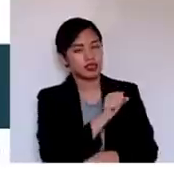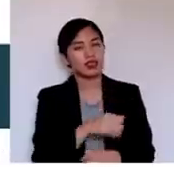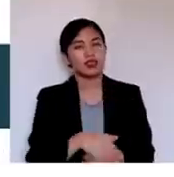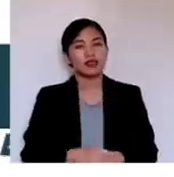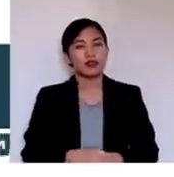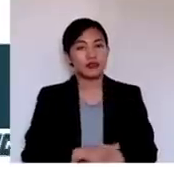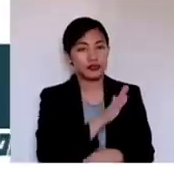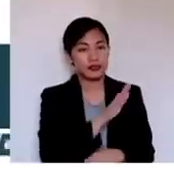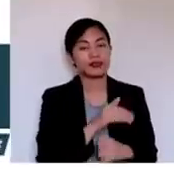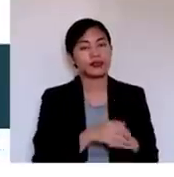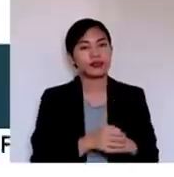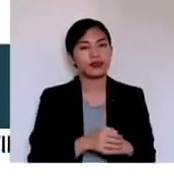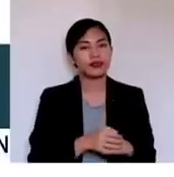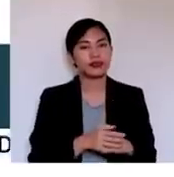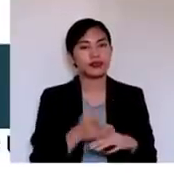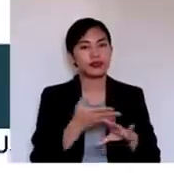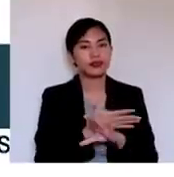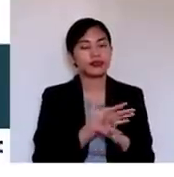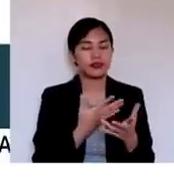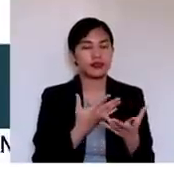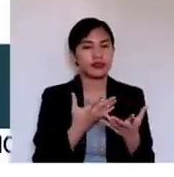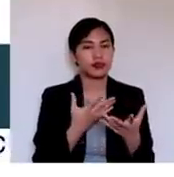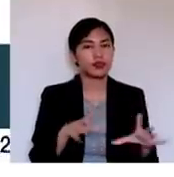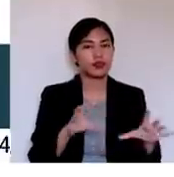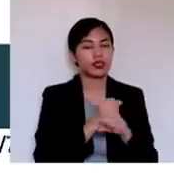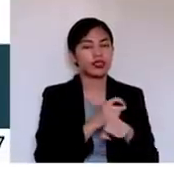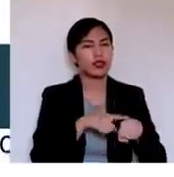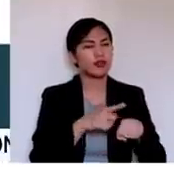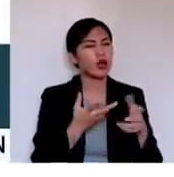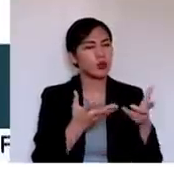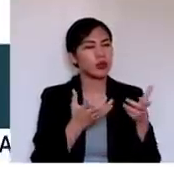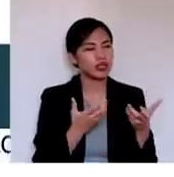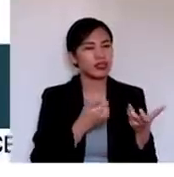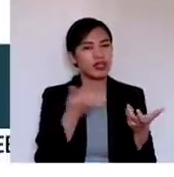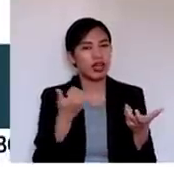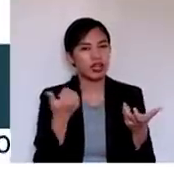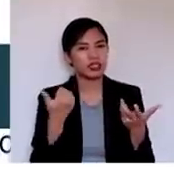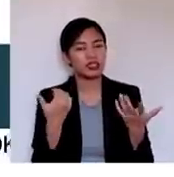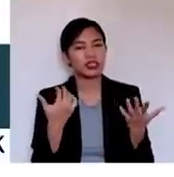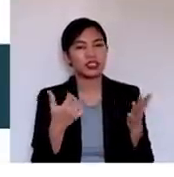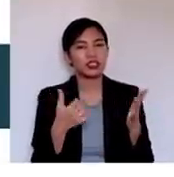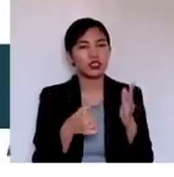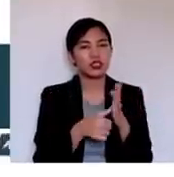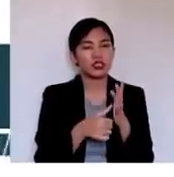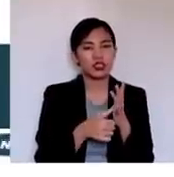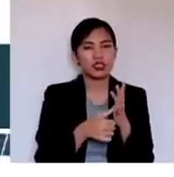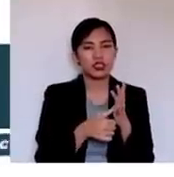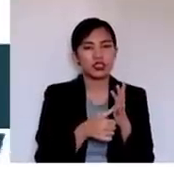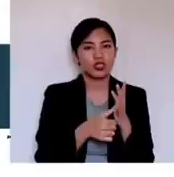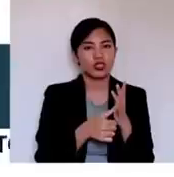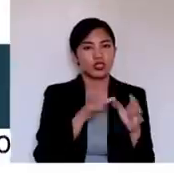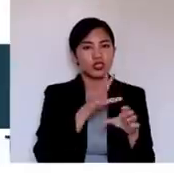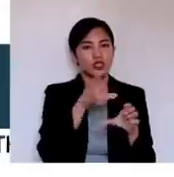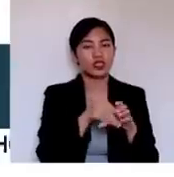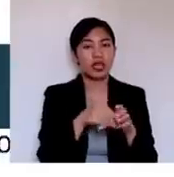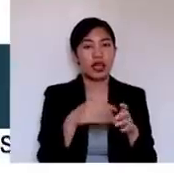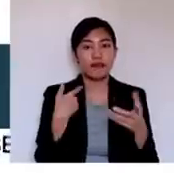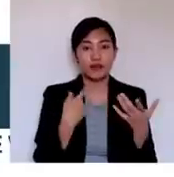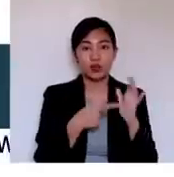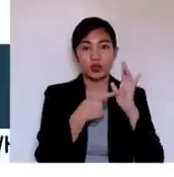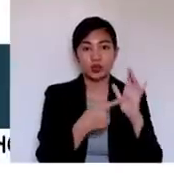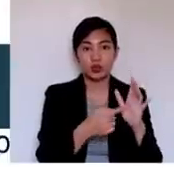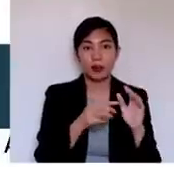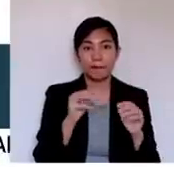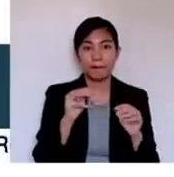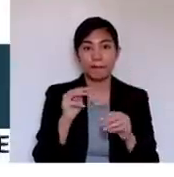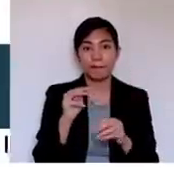Before we run out of time, I want to talk about the other candidates as well. We just showed a clip of Manila Mayor Isko Moreno there, and also Senator